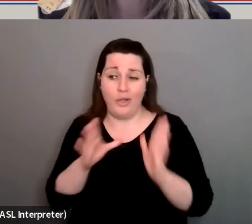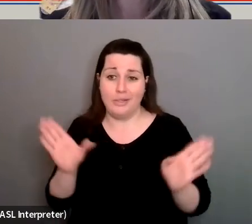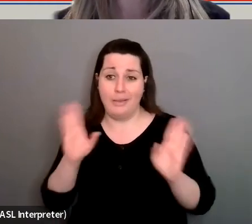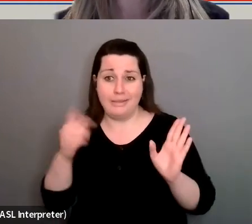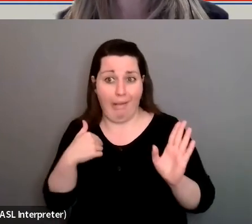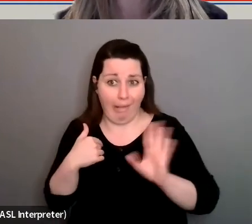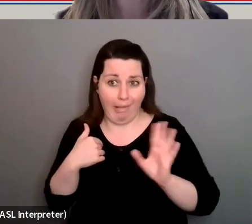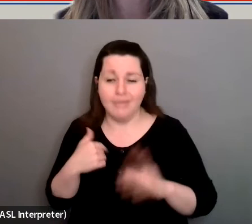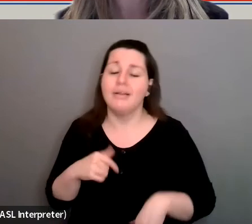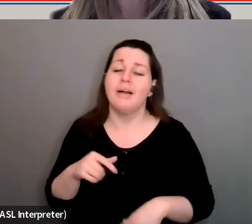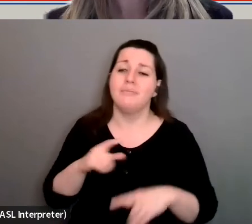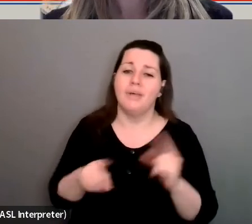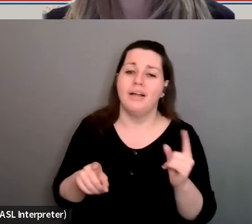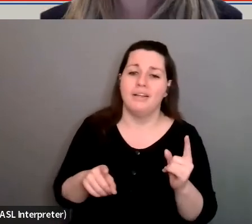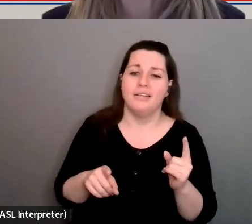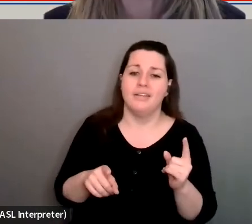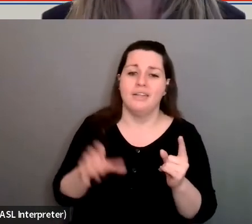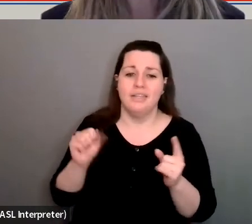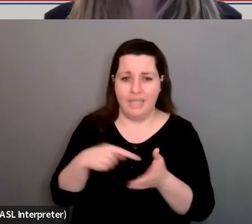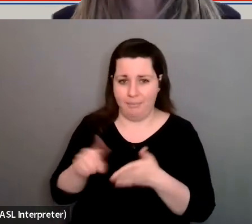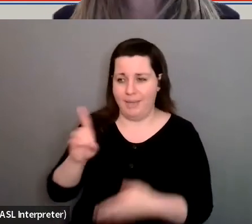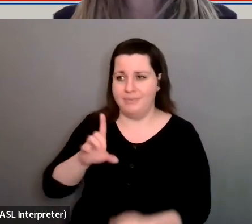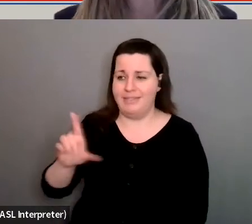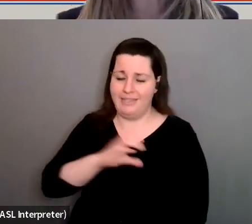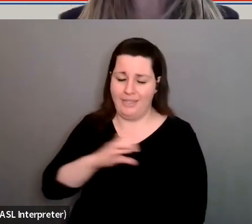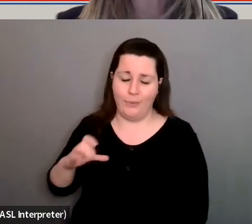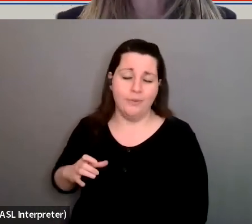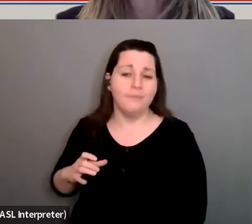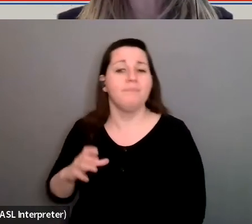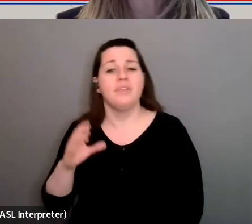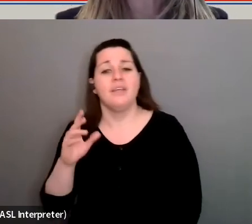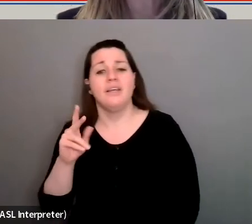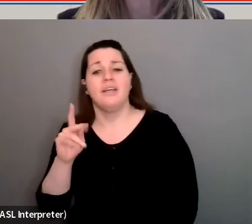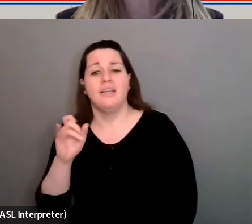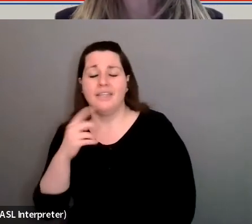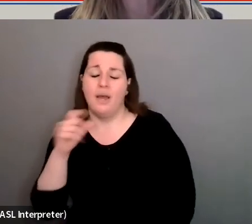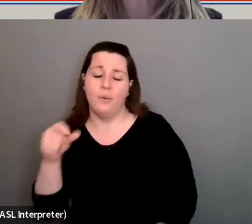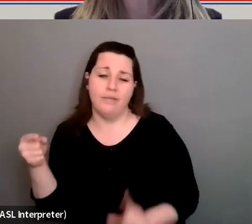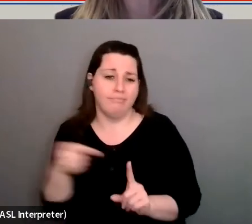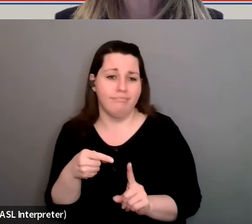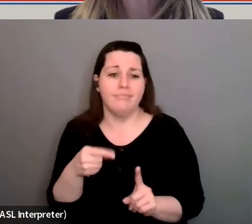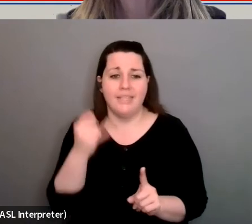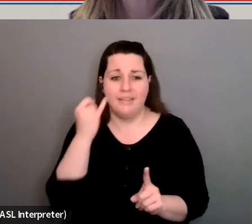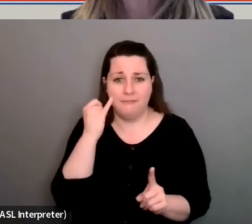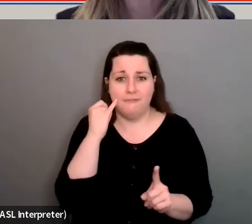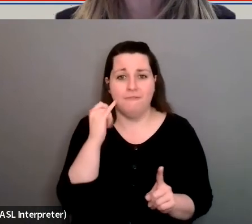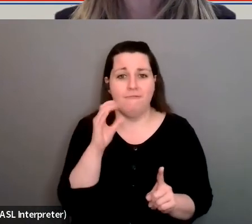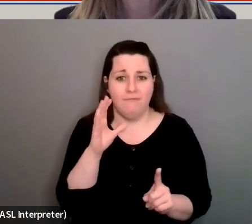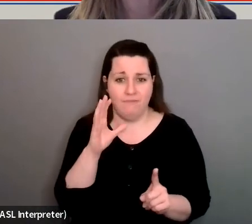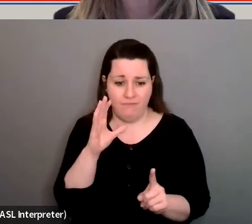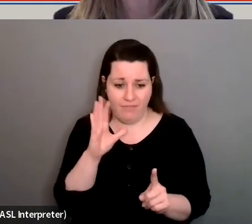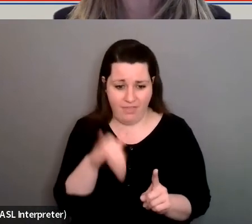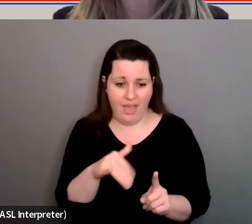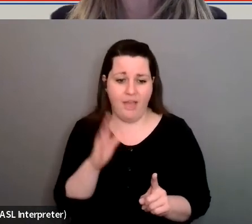But you can blame it on the DD Council. No, we go back to, if that is something